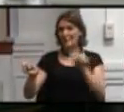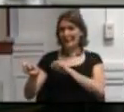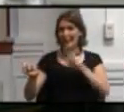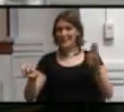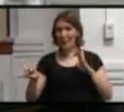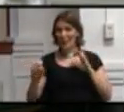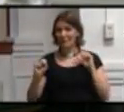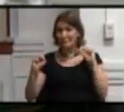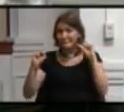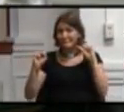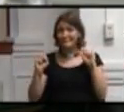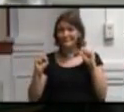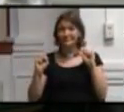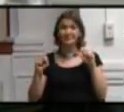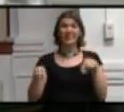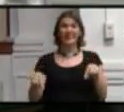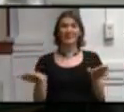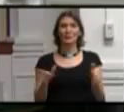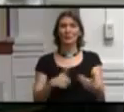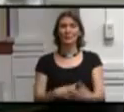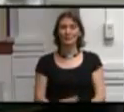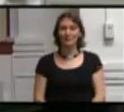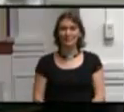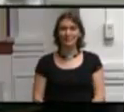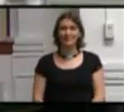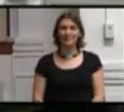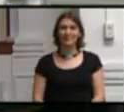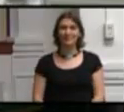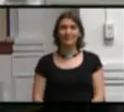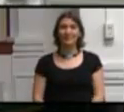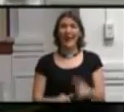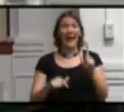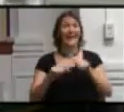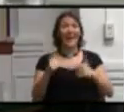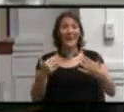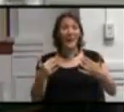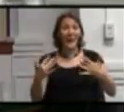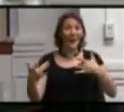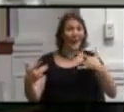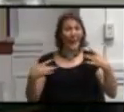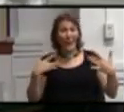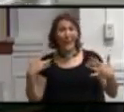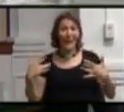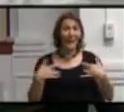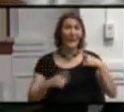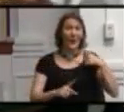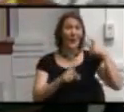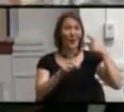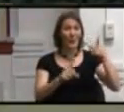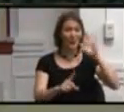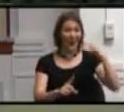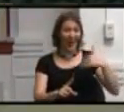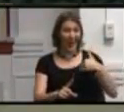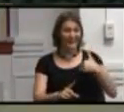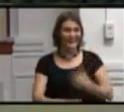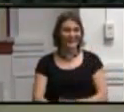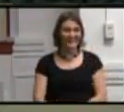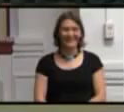Meeting. Select Board Meeting Room. We'll be back. Can't wait. Goals all in place.